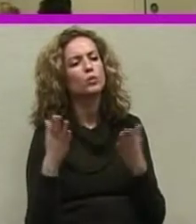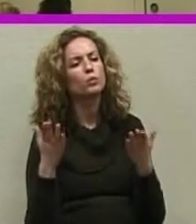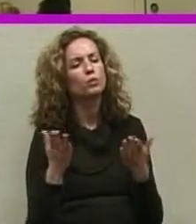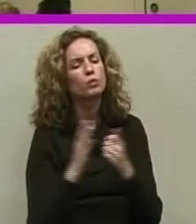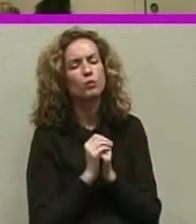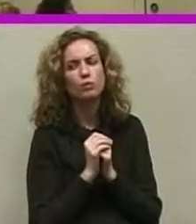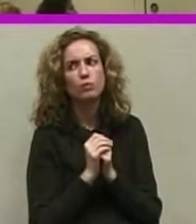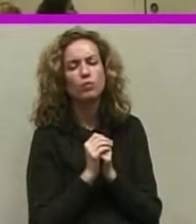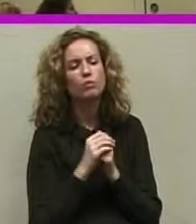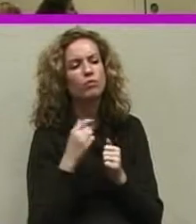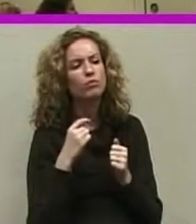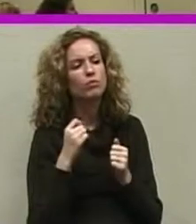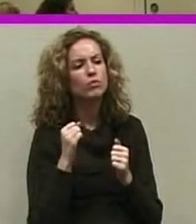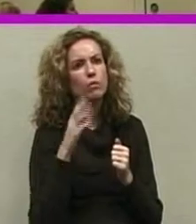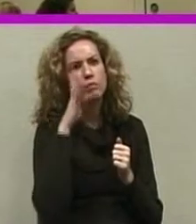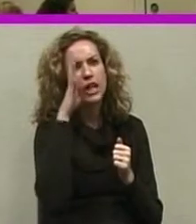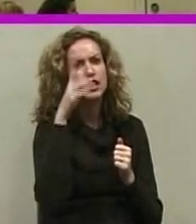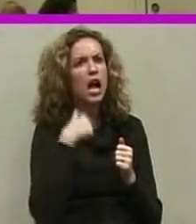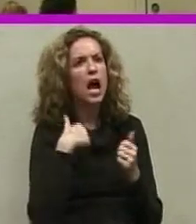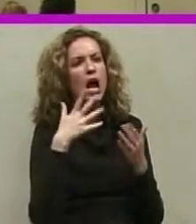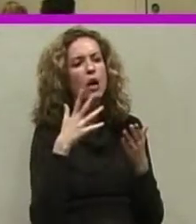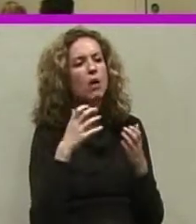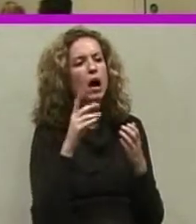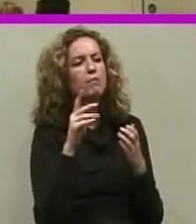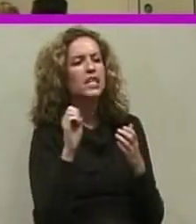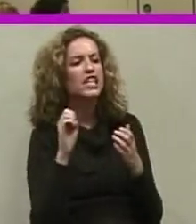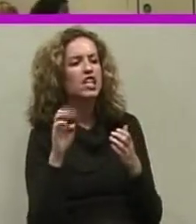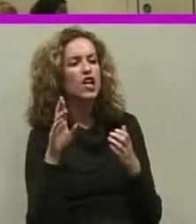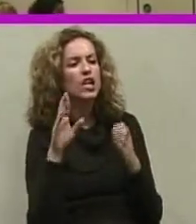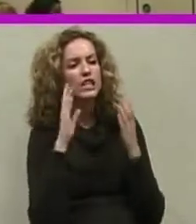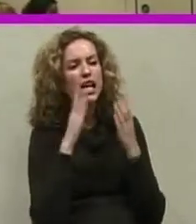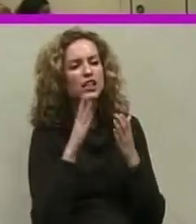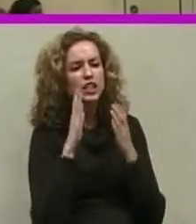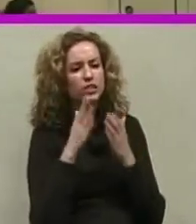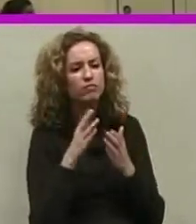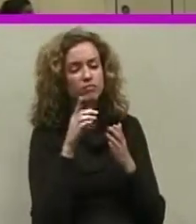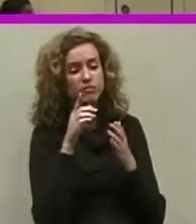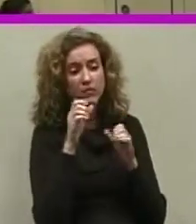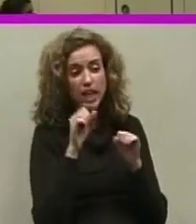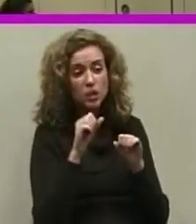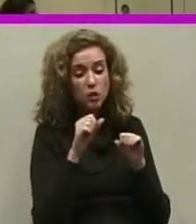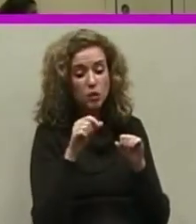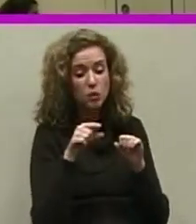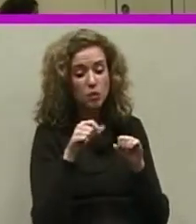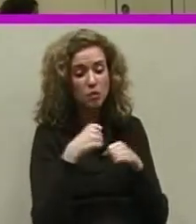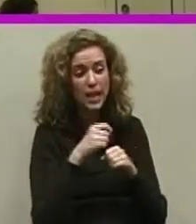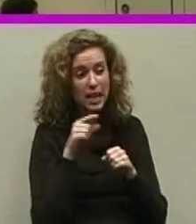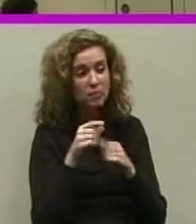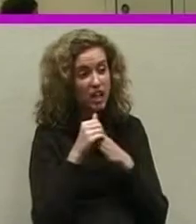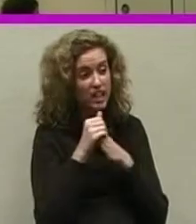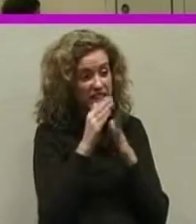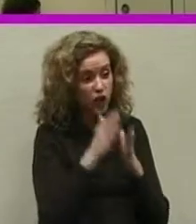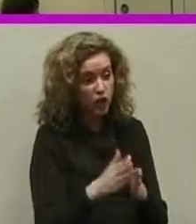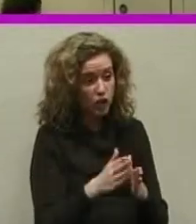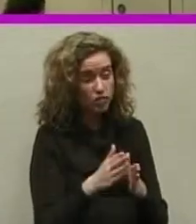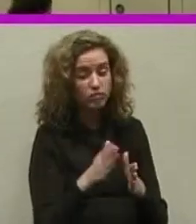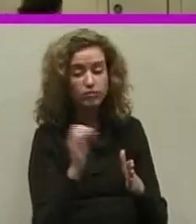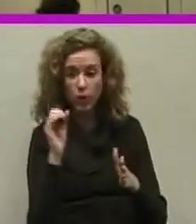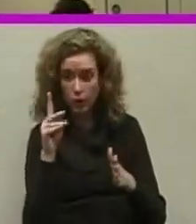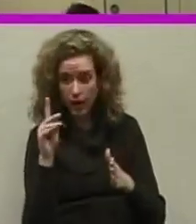I want peer attention. How are you going to get me peer attention? Make him the leader. Okay, can you put me in a situation where all of a sudden I can be some leader? So maybe we're going